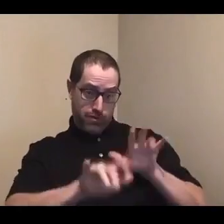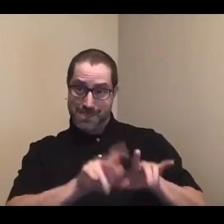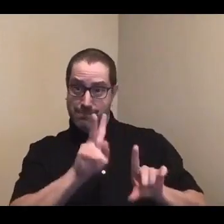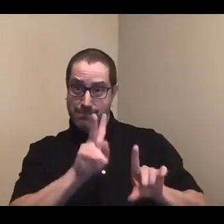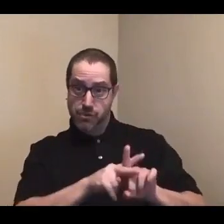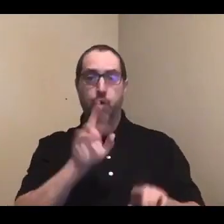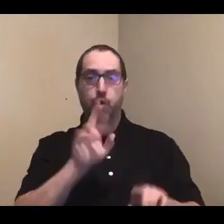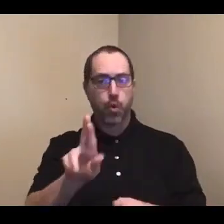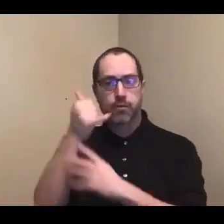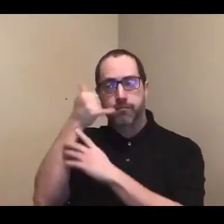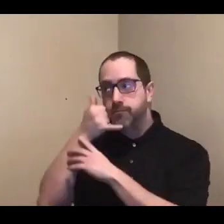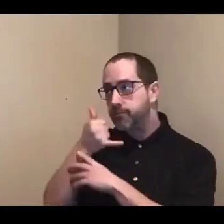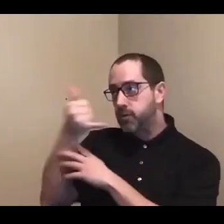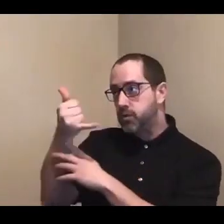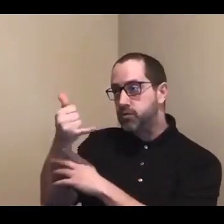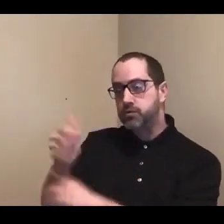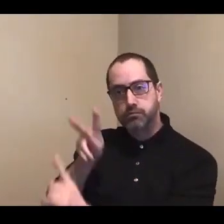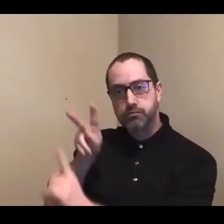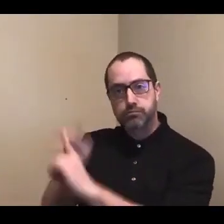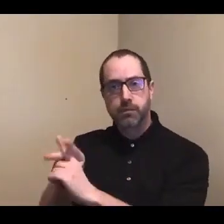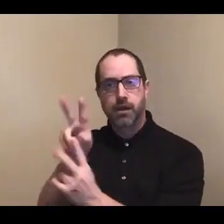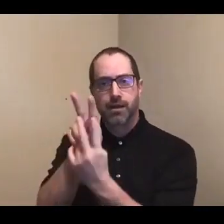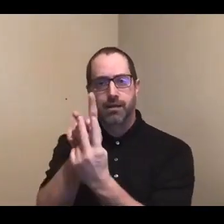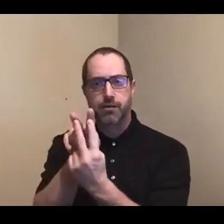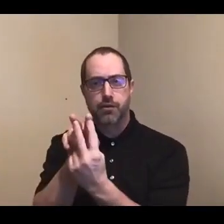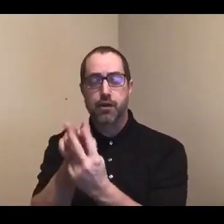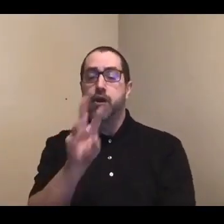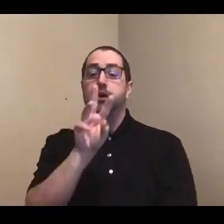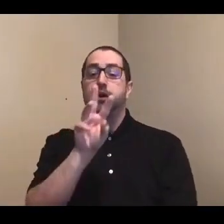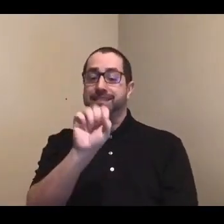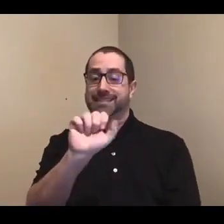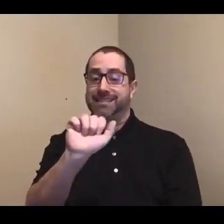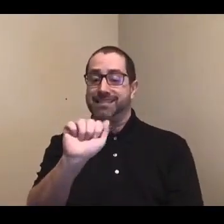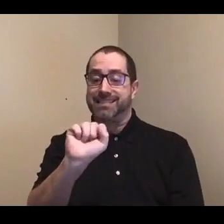The website is Saskatchewan.ca